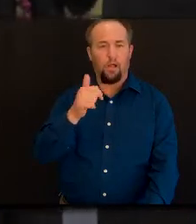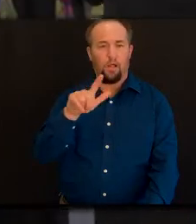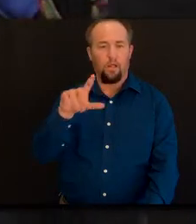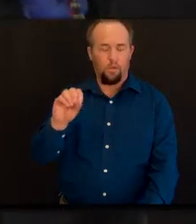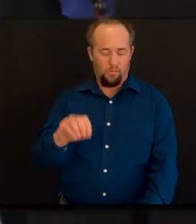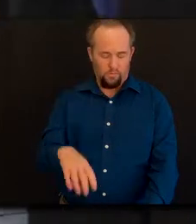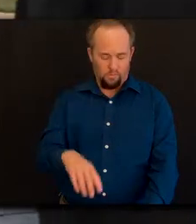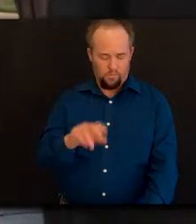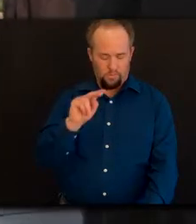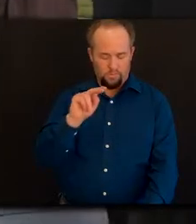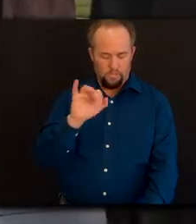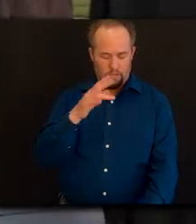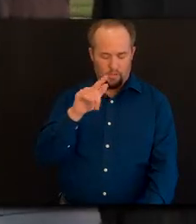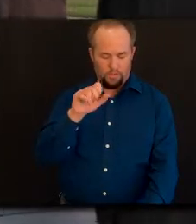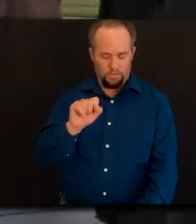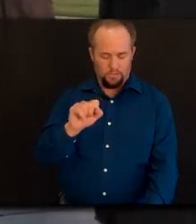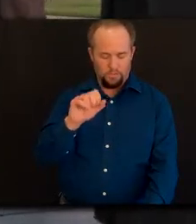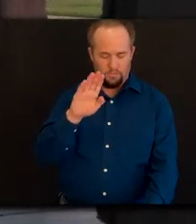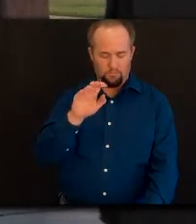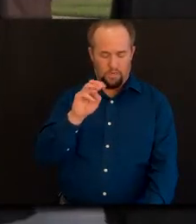Nicholas Michael Bartels.